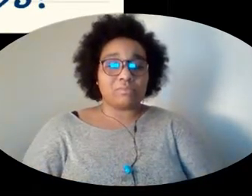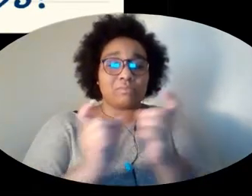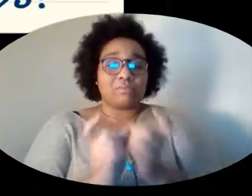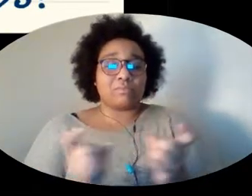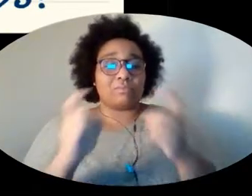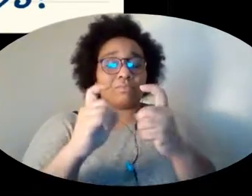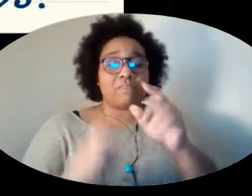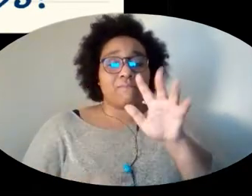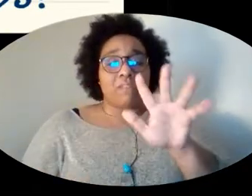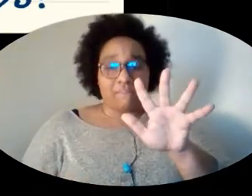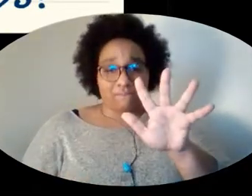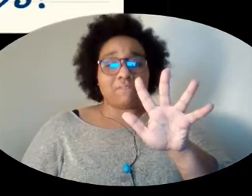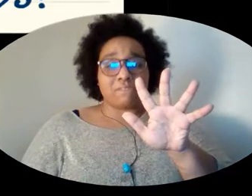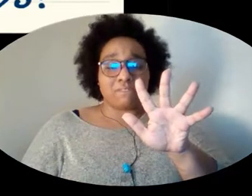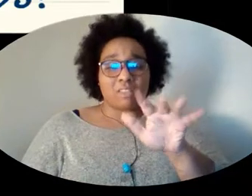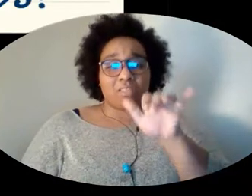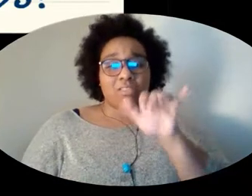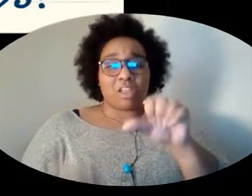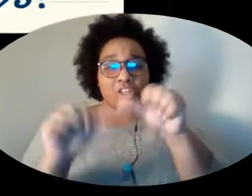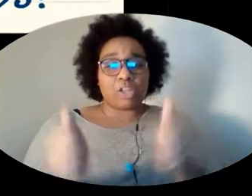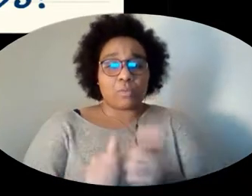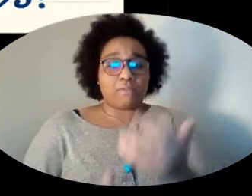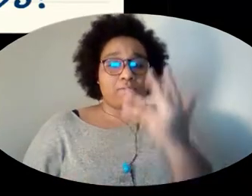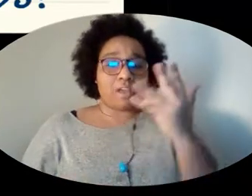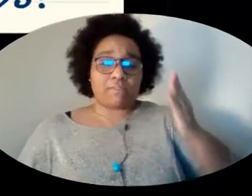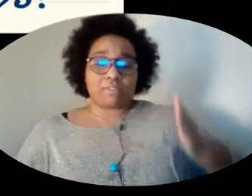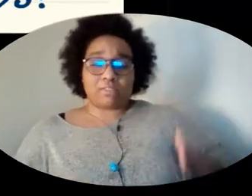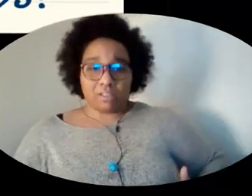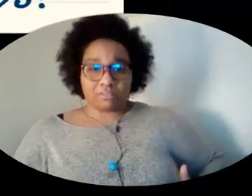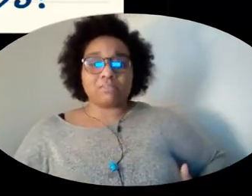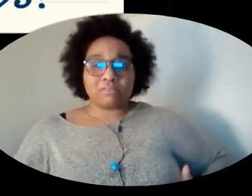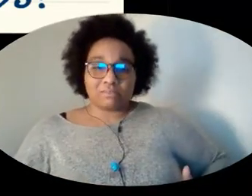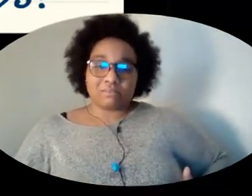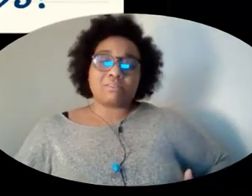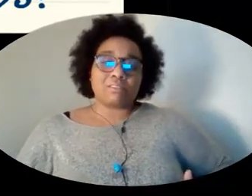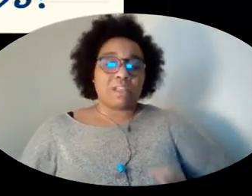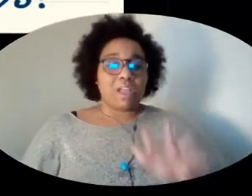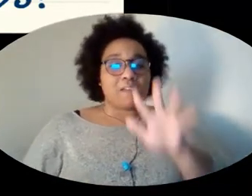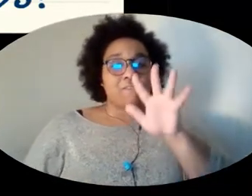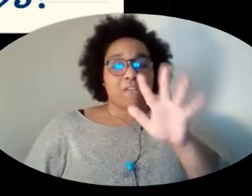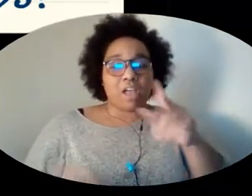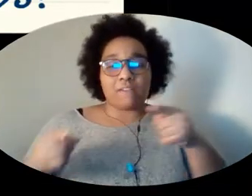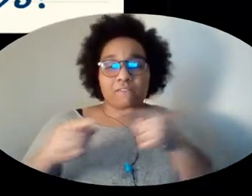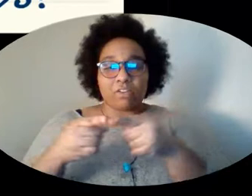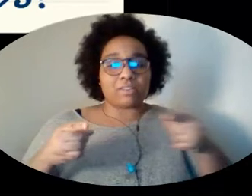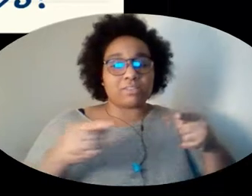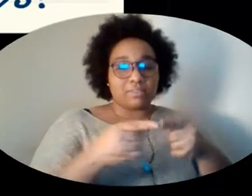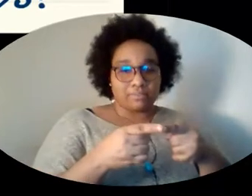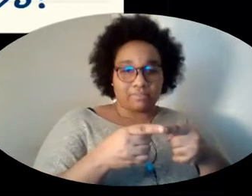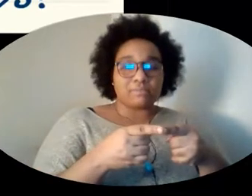a pentagon is a polygon that has five sides and five vertices